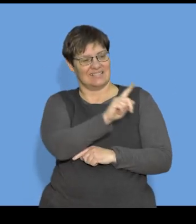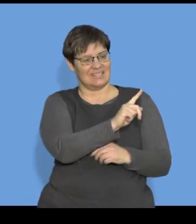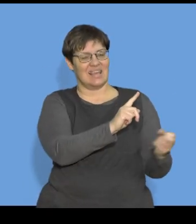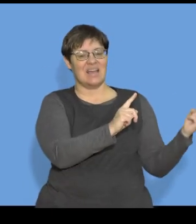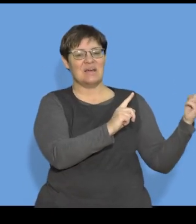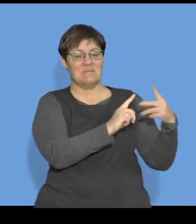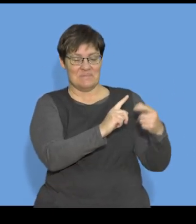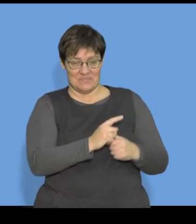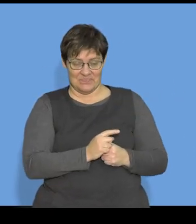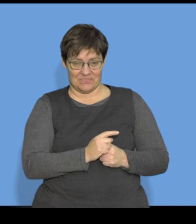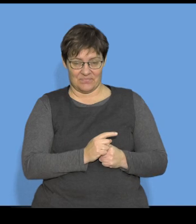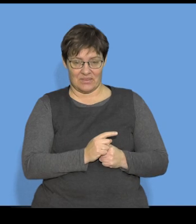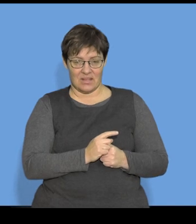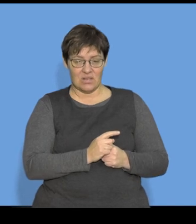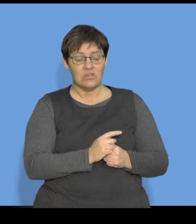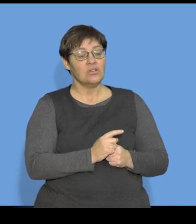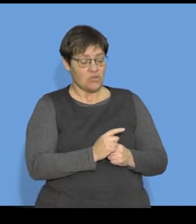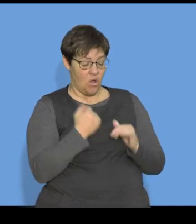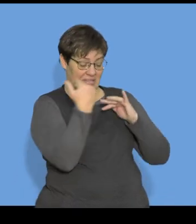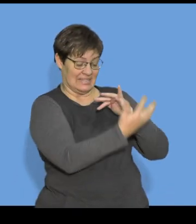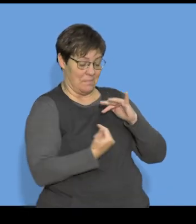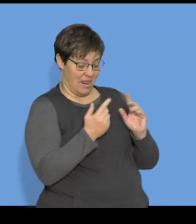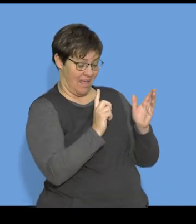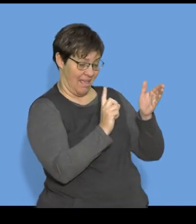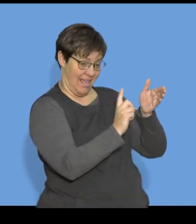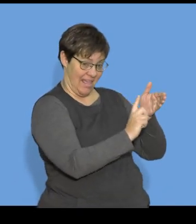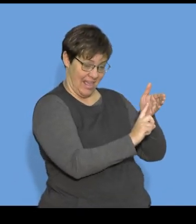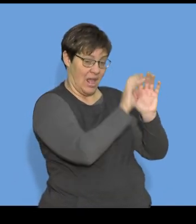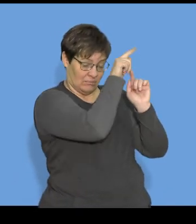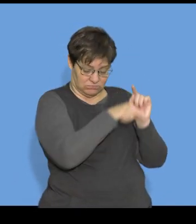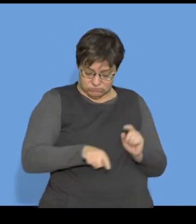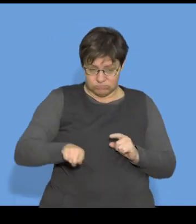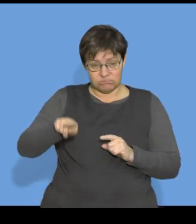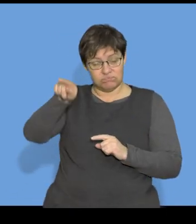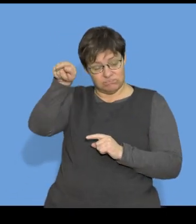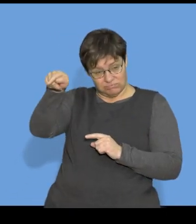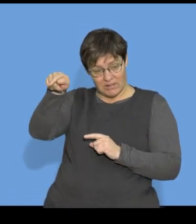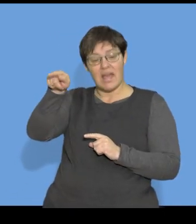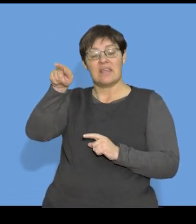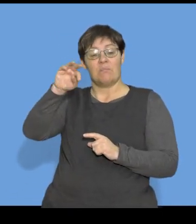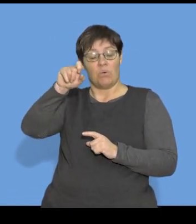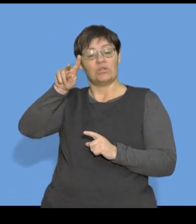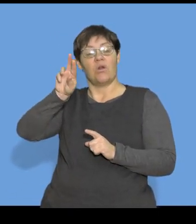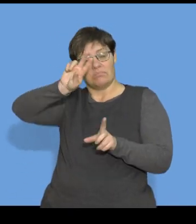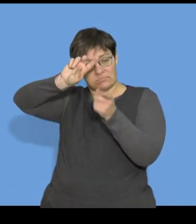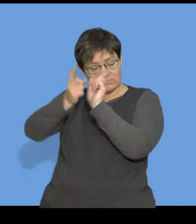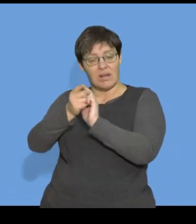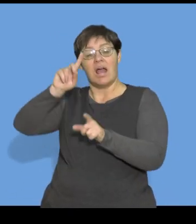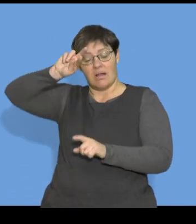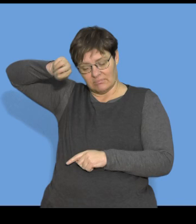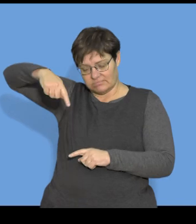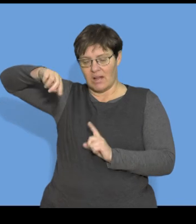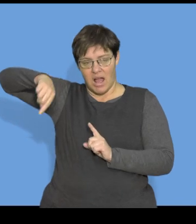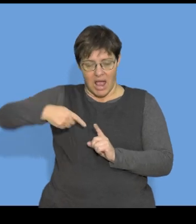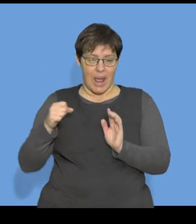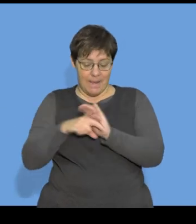the impulse. So once the muscle contracts, you know the function of the muscles, it's for movement. Once it